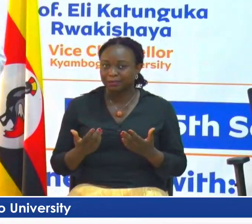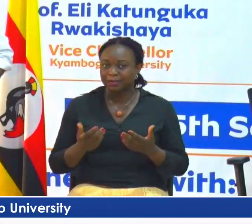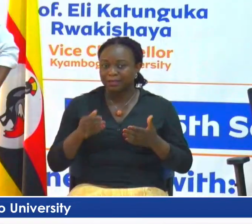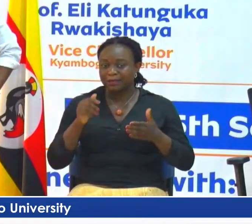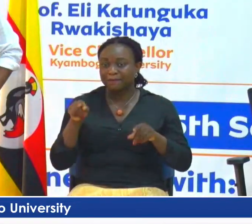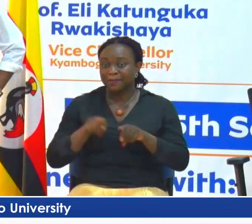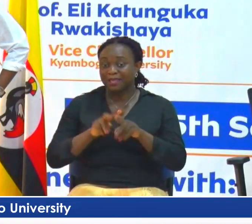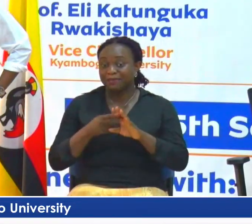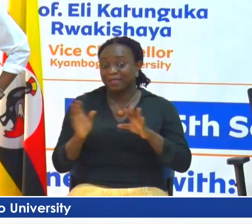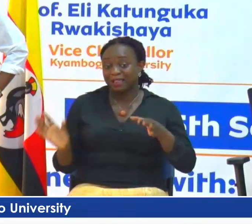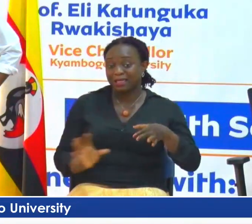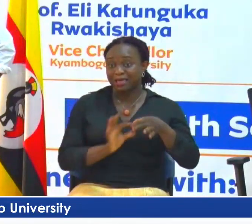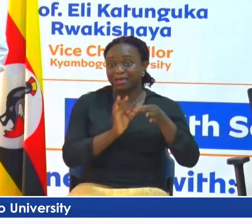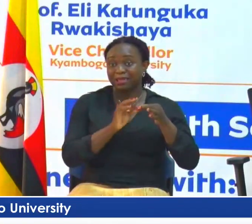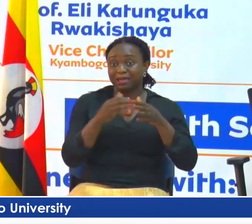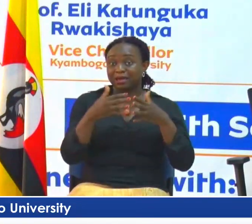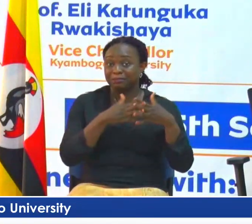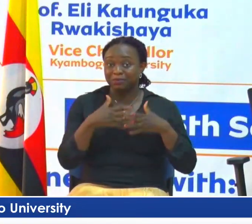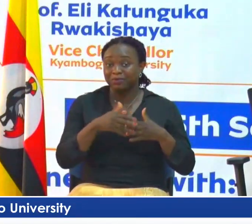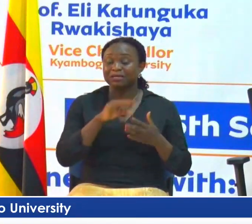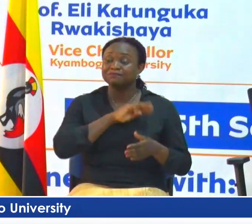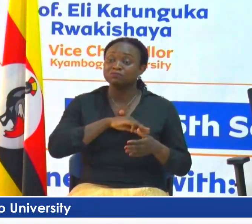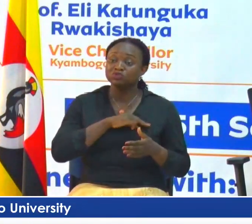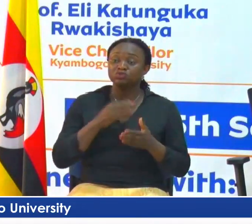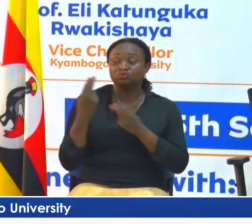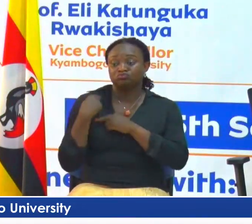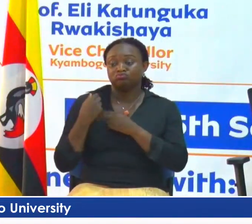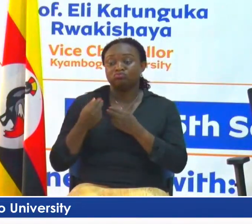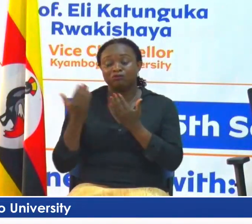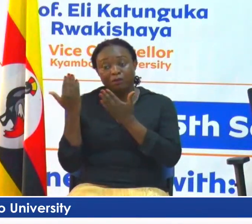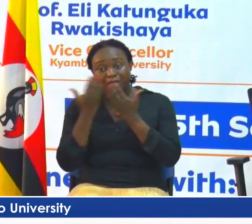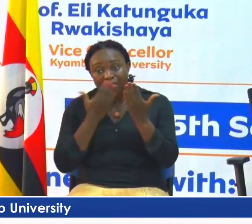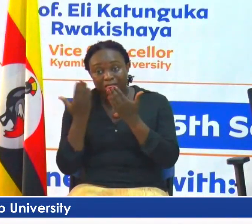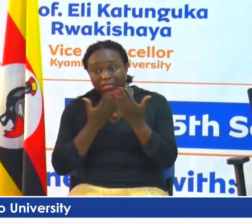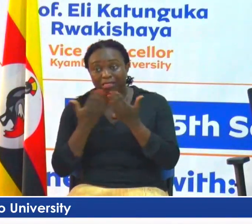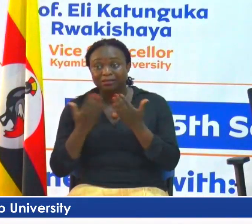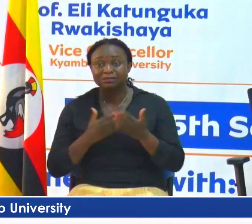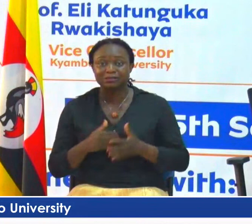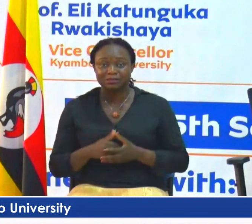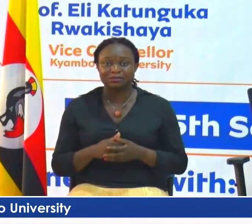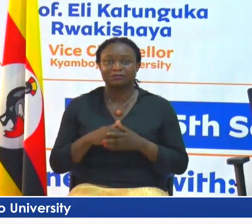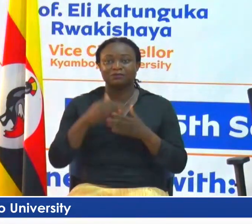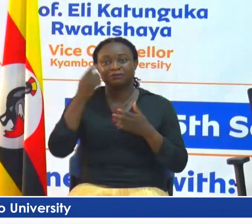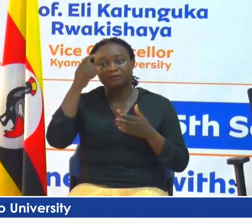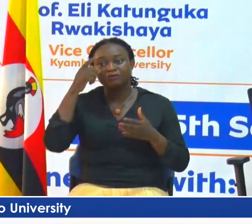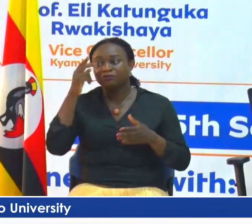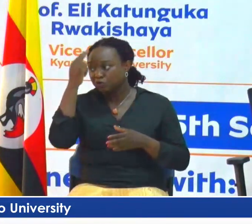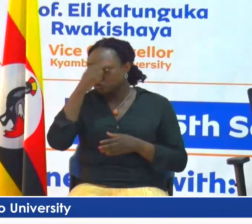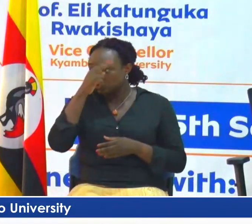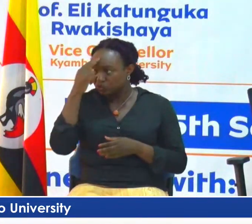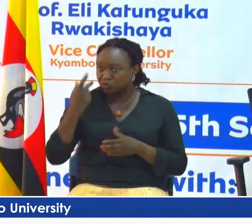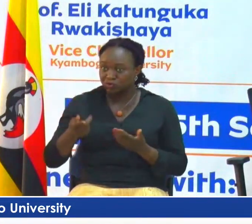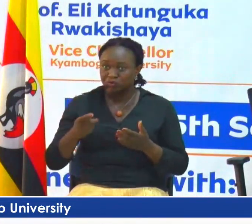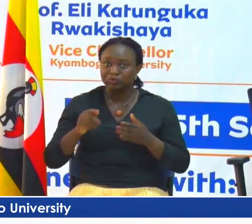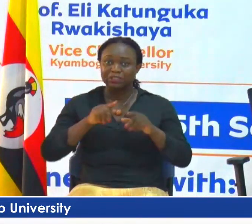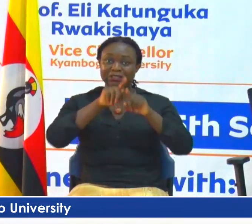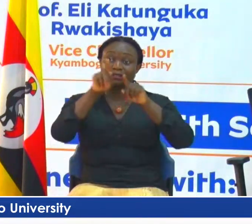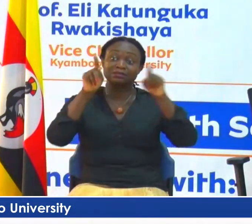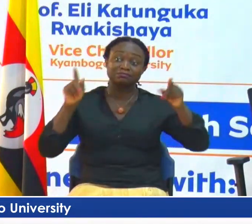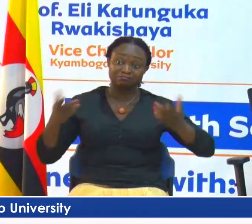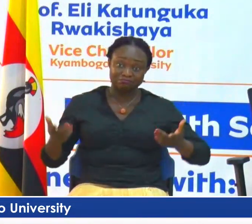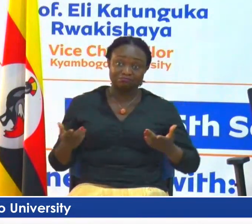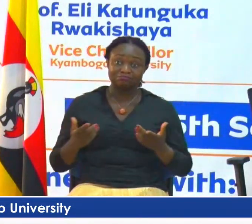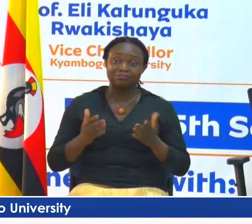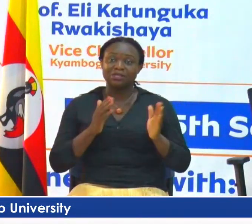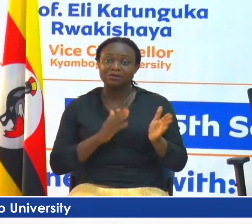under US mission that handles studies in for for students outside USA who are going